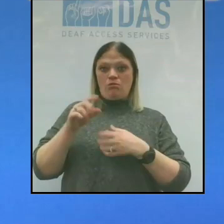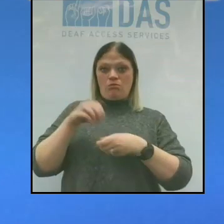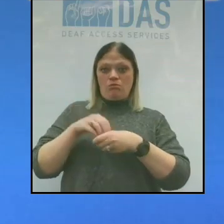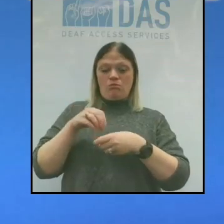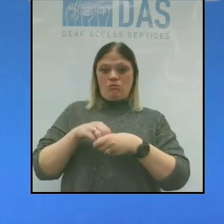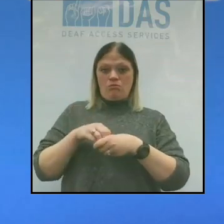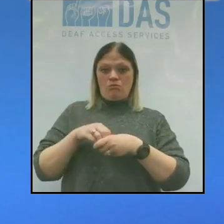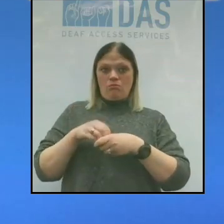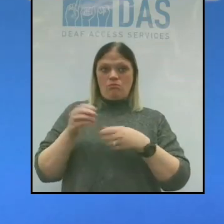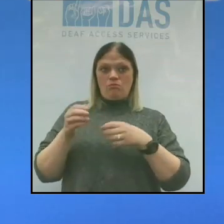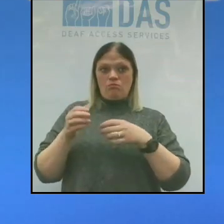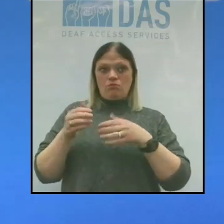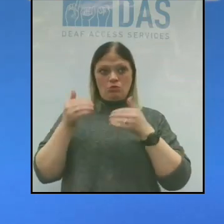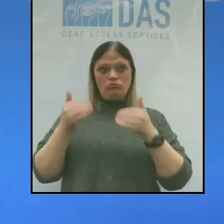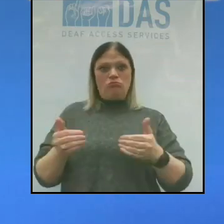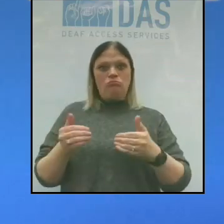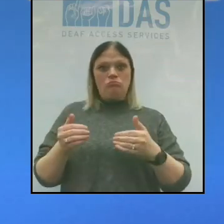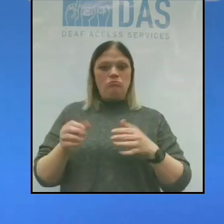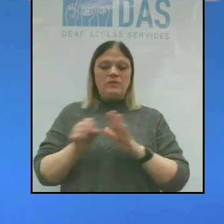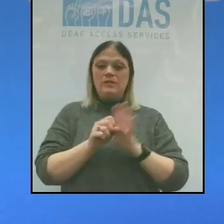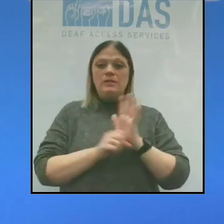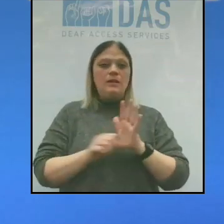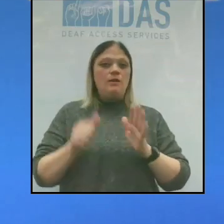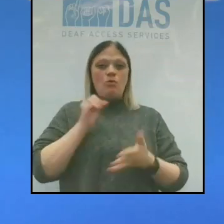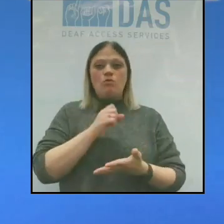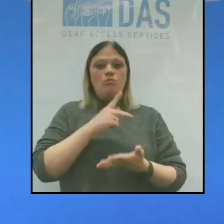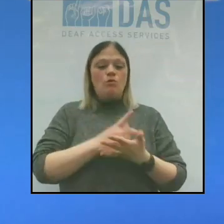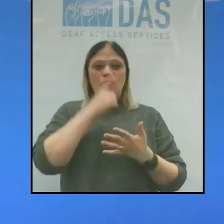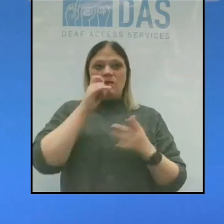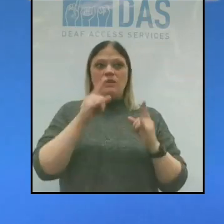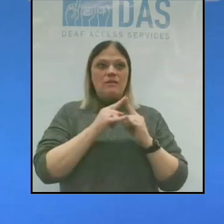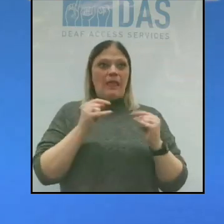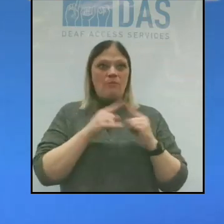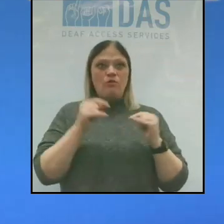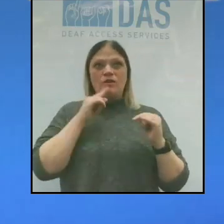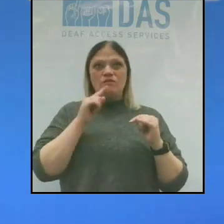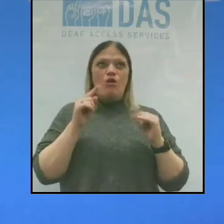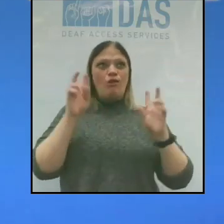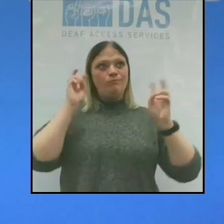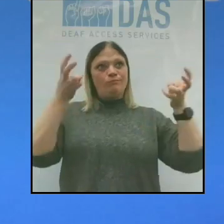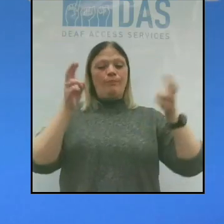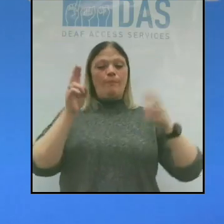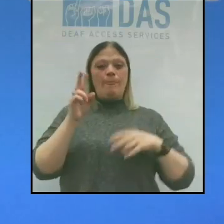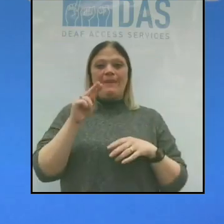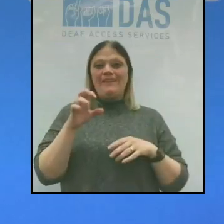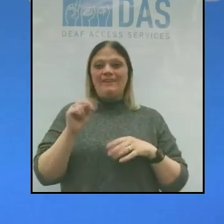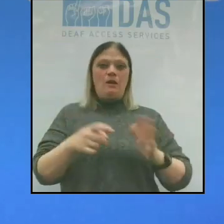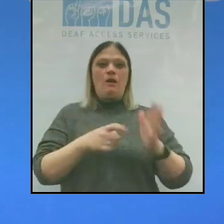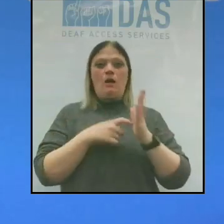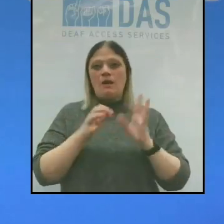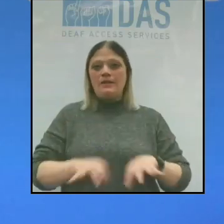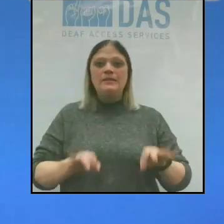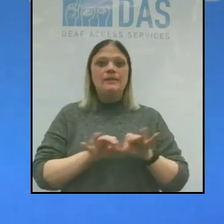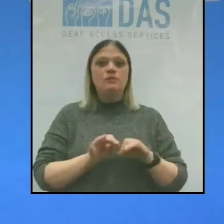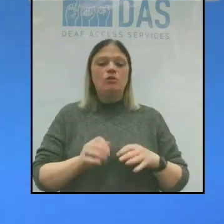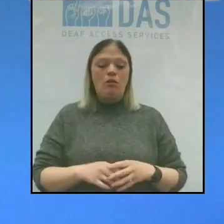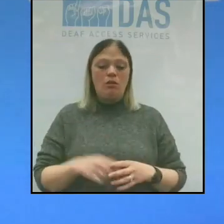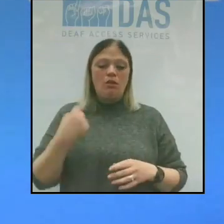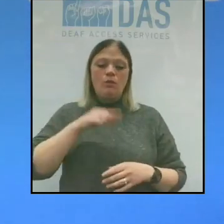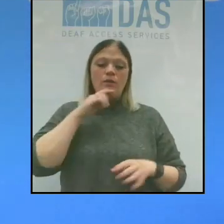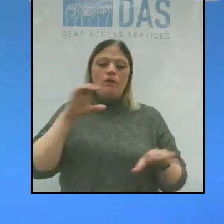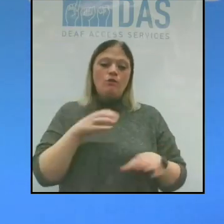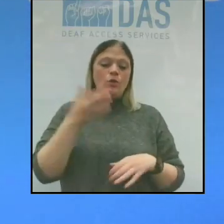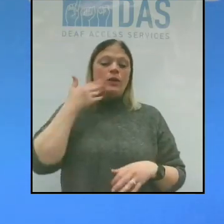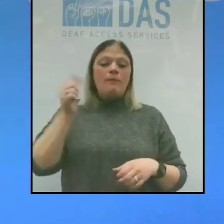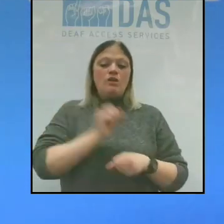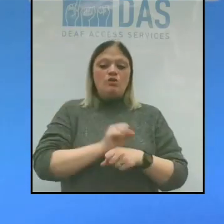facilities, to operate, but the state won't approve it because campgrounds are deemed non-essential. We are doing our best